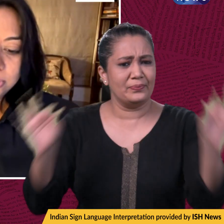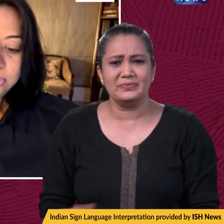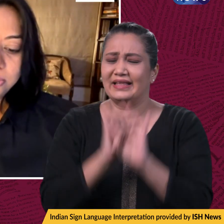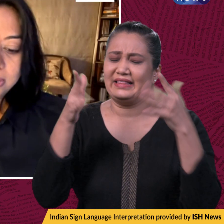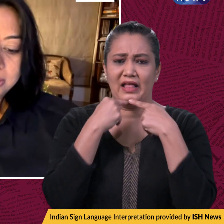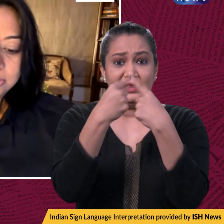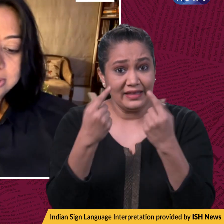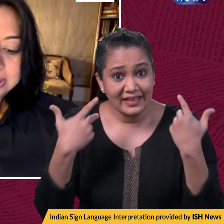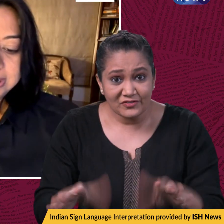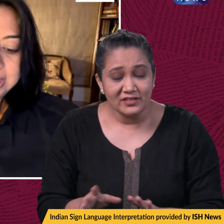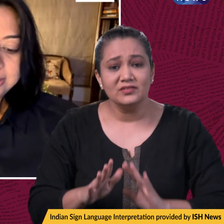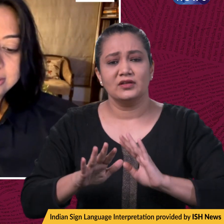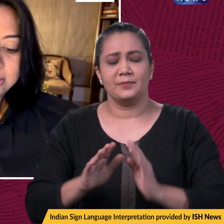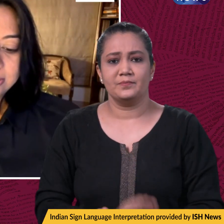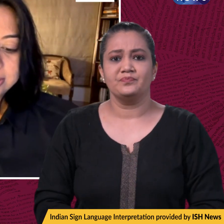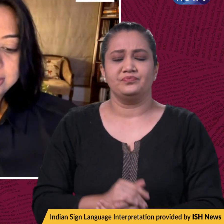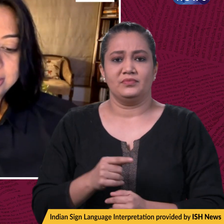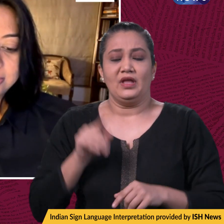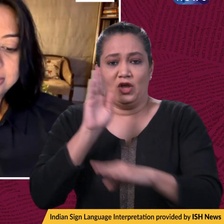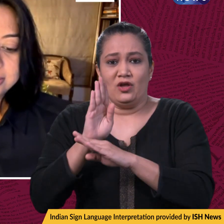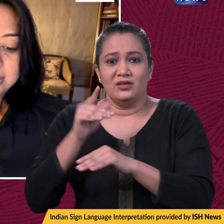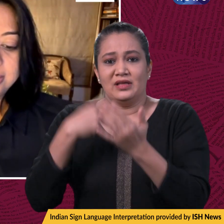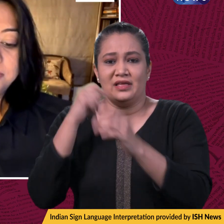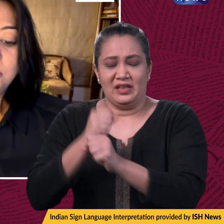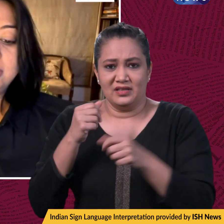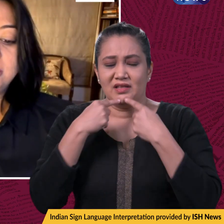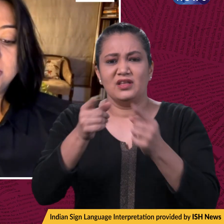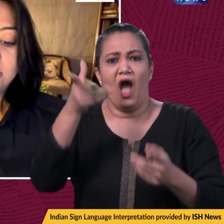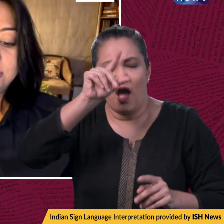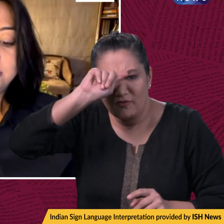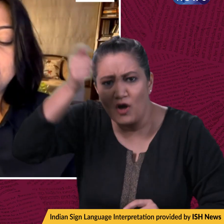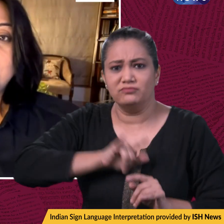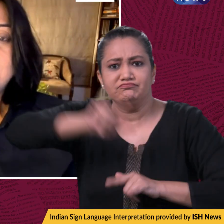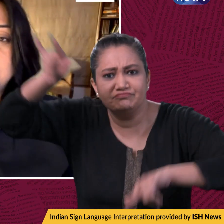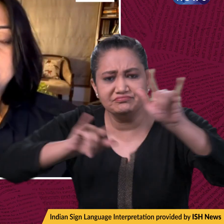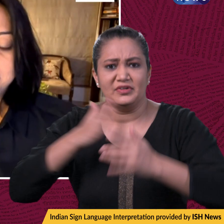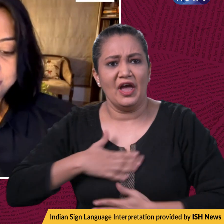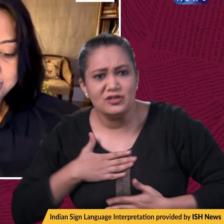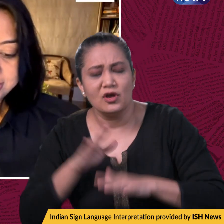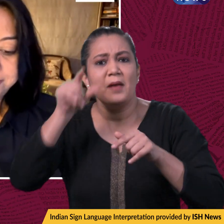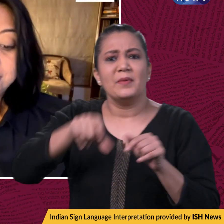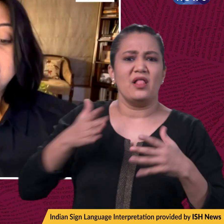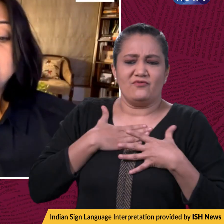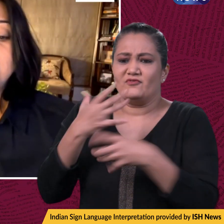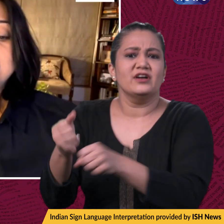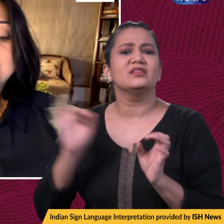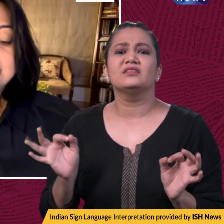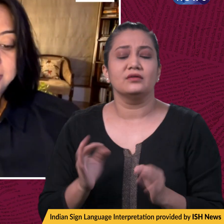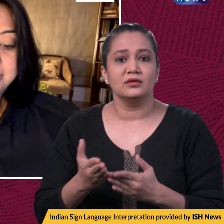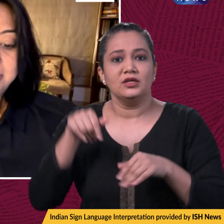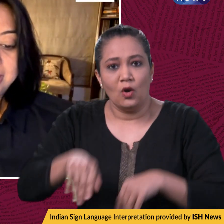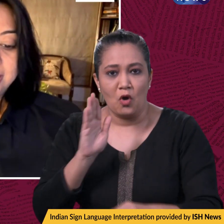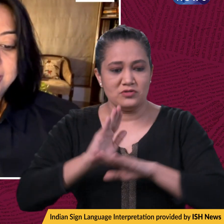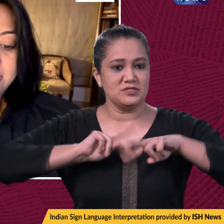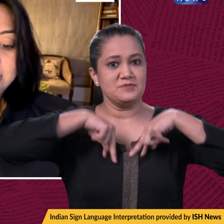and also took a dig at Congress leader Rahul Gandhi, saying he keeps going abroad to enjoy. How will people trust him? The Congress has